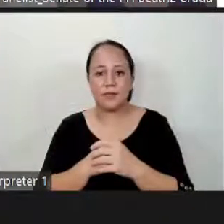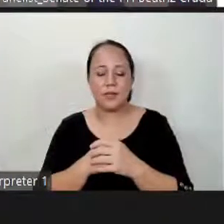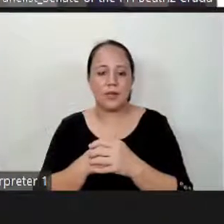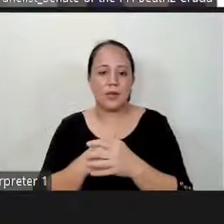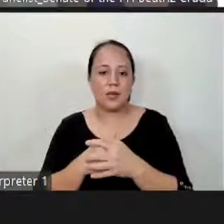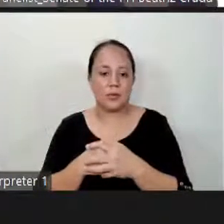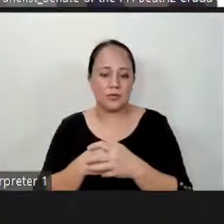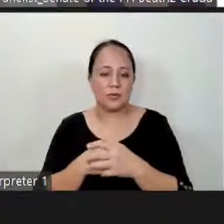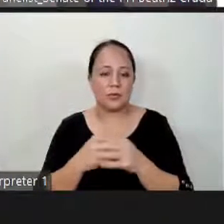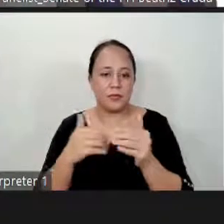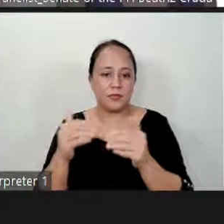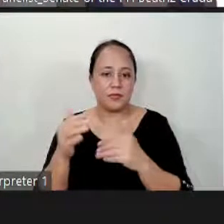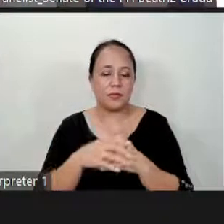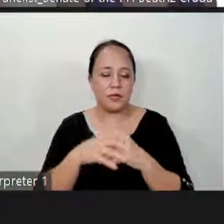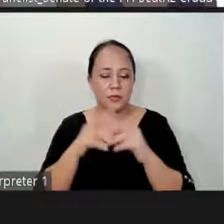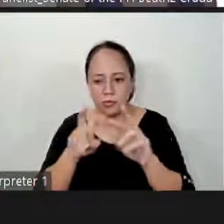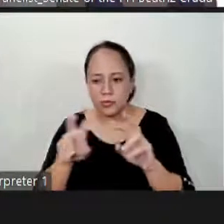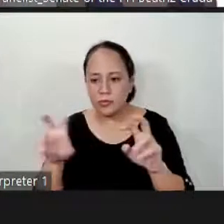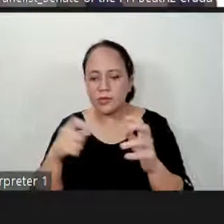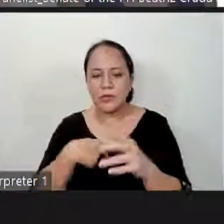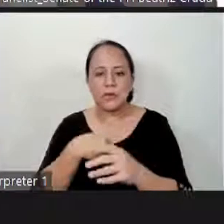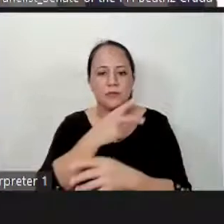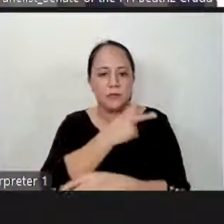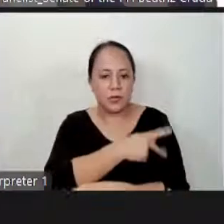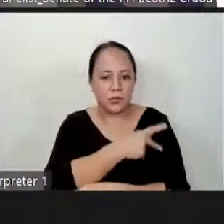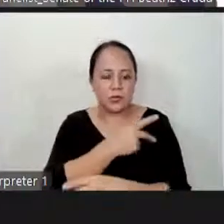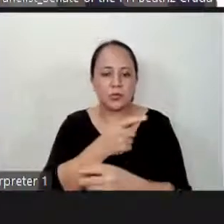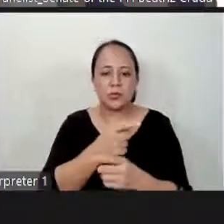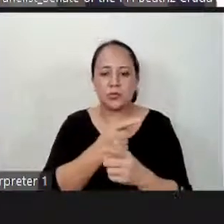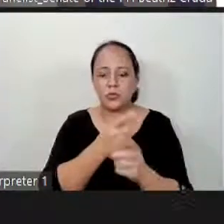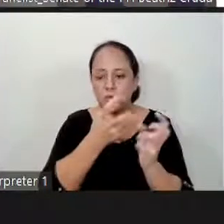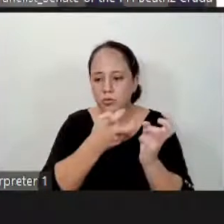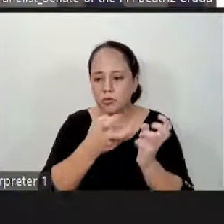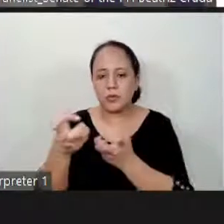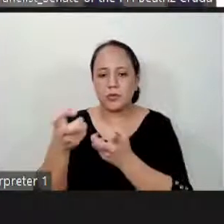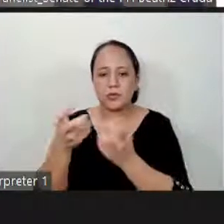and navigate these patients to the proper